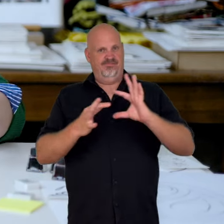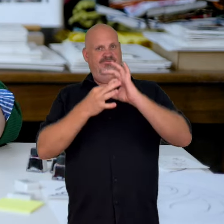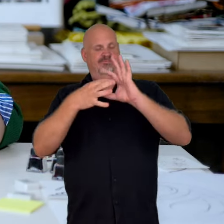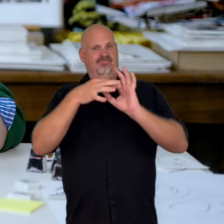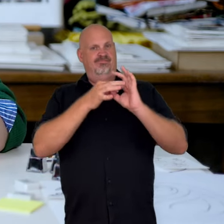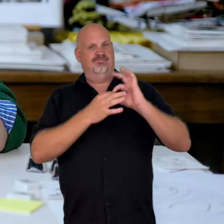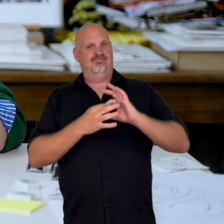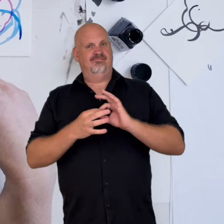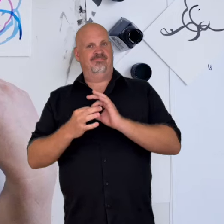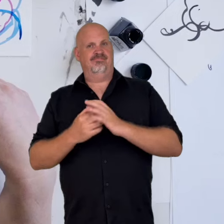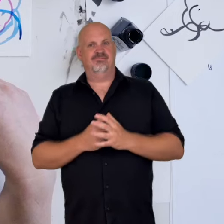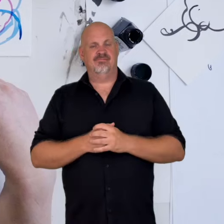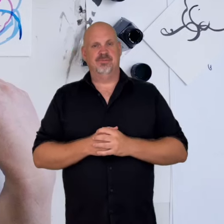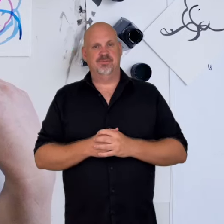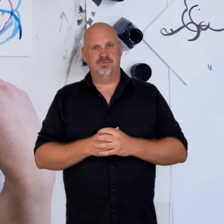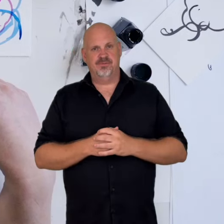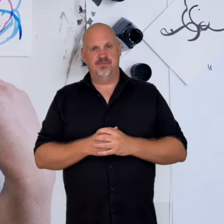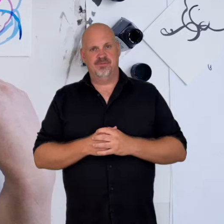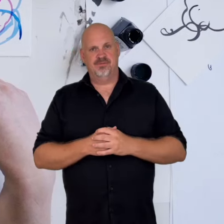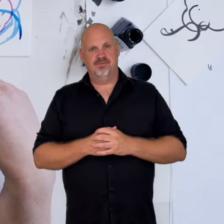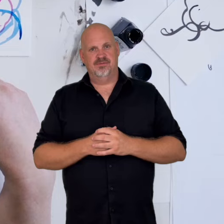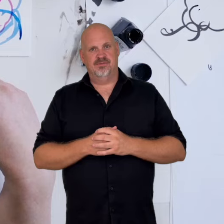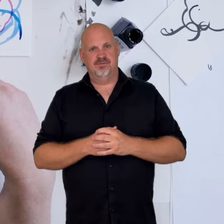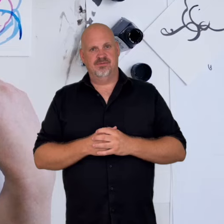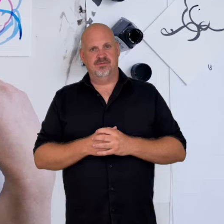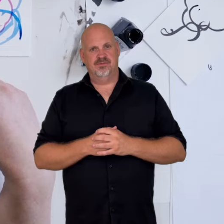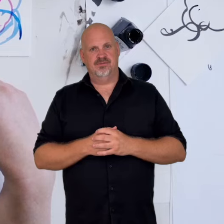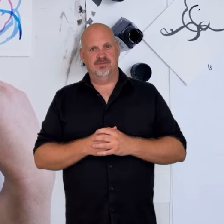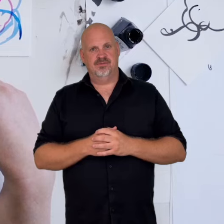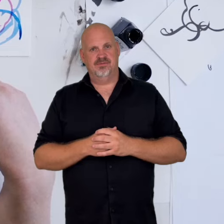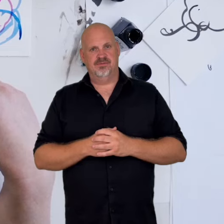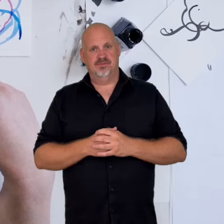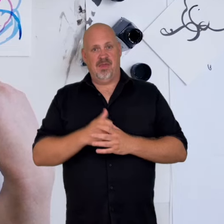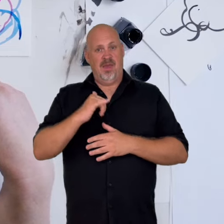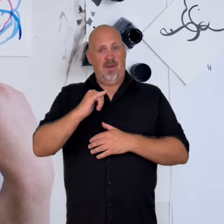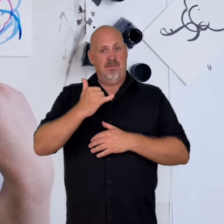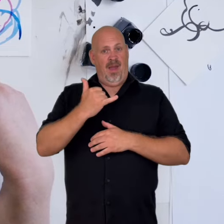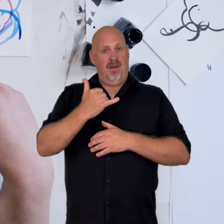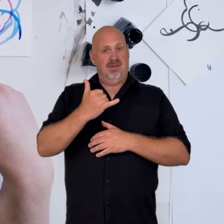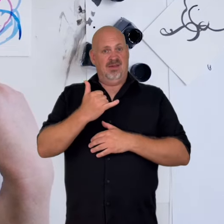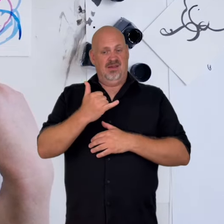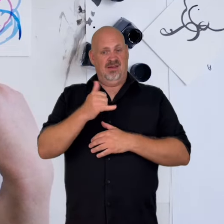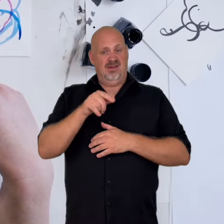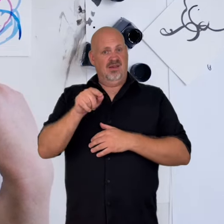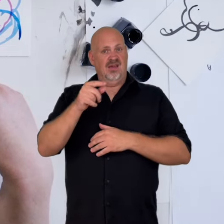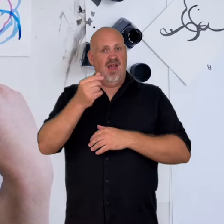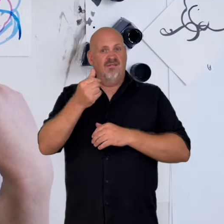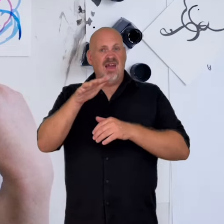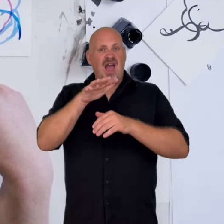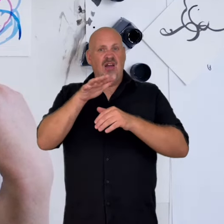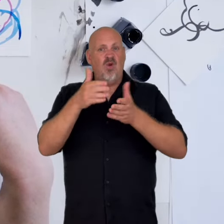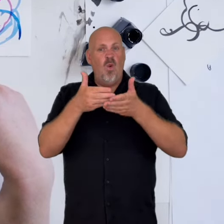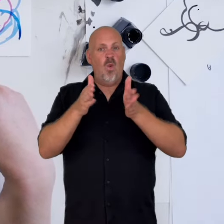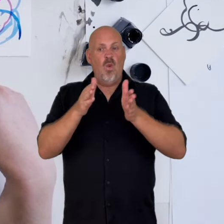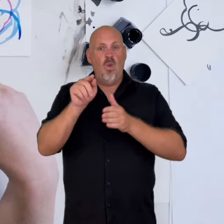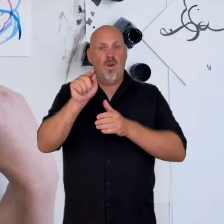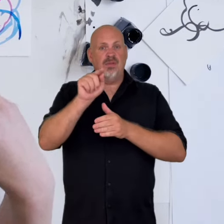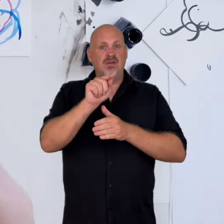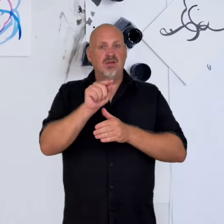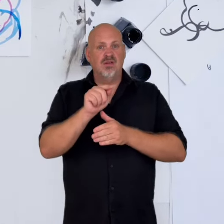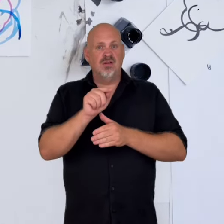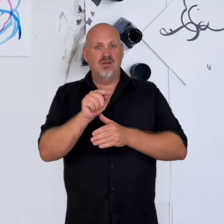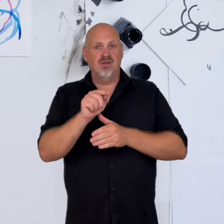of spaces in here. So where we've got these ones that are a little bit open there, you can just